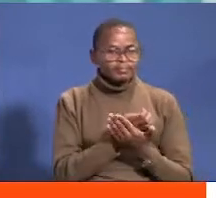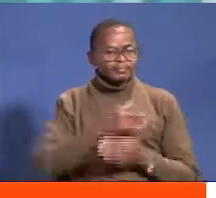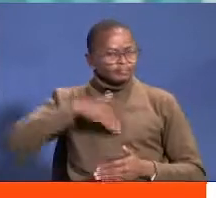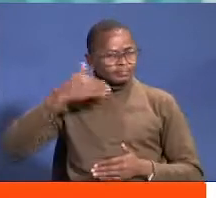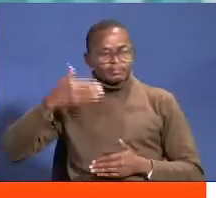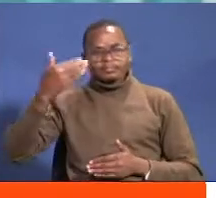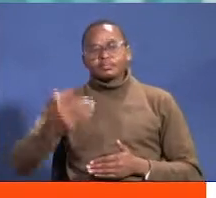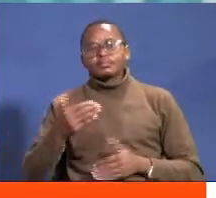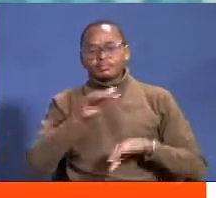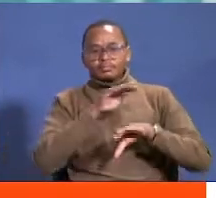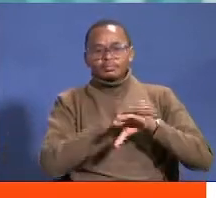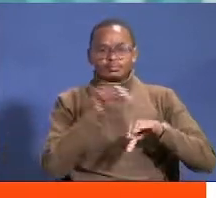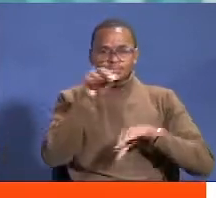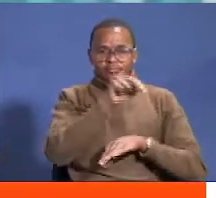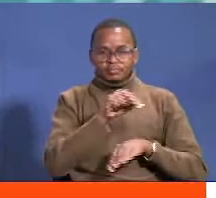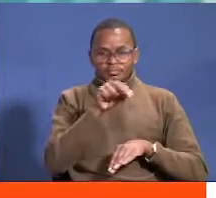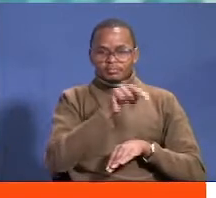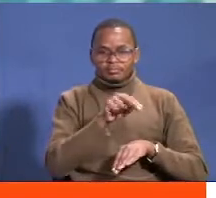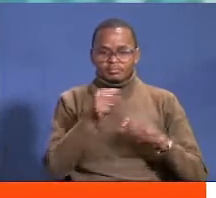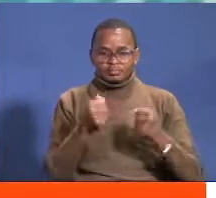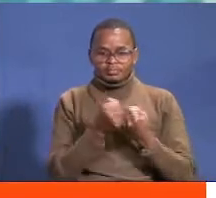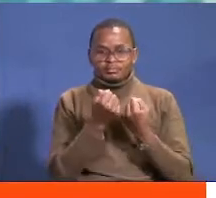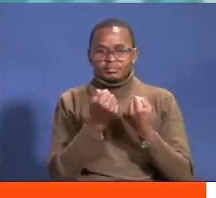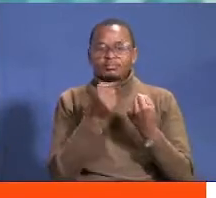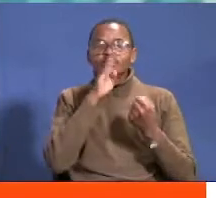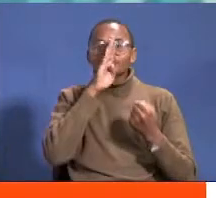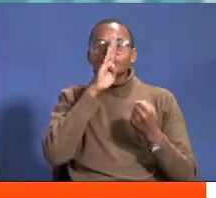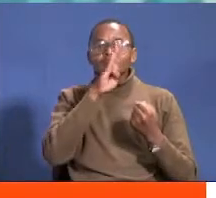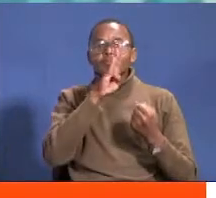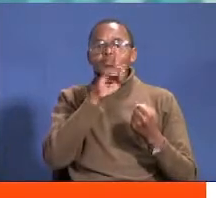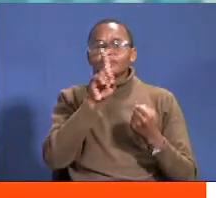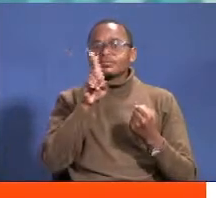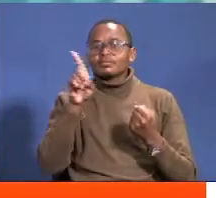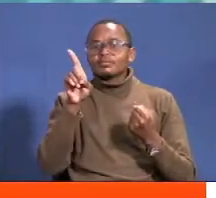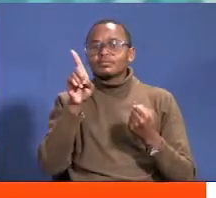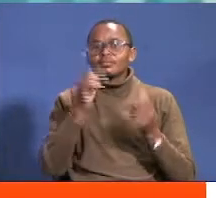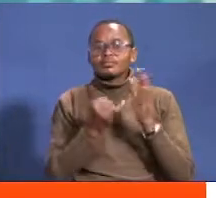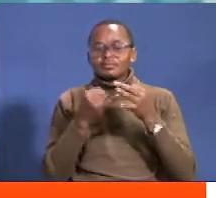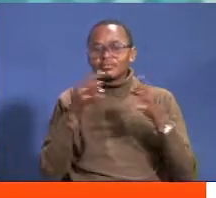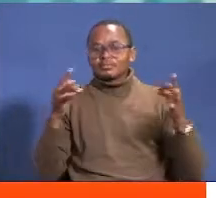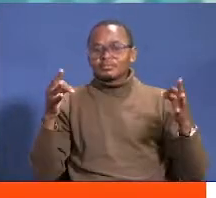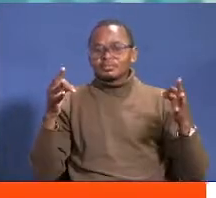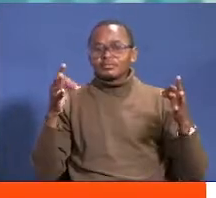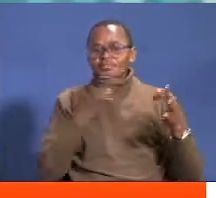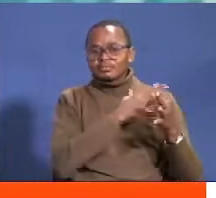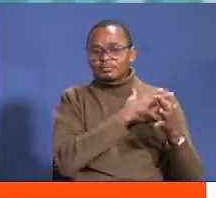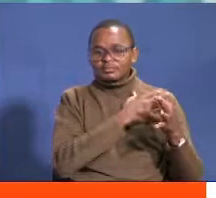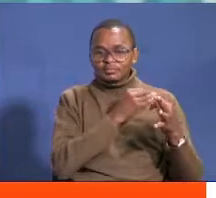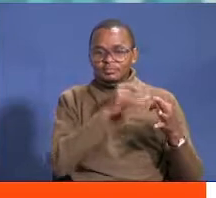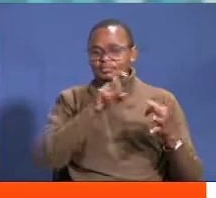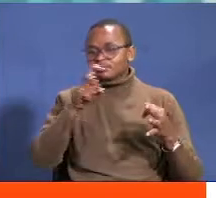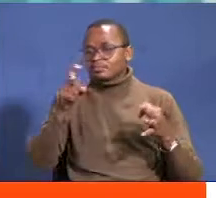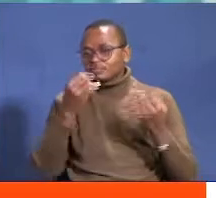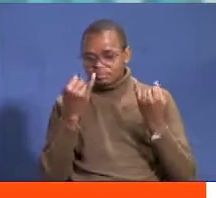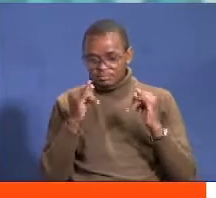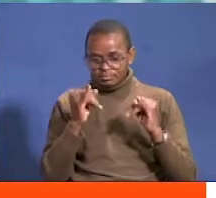Right. And now, on the natural causes, is just basically about changes, the intensity of the sun and etc.